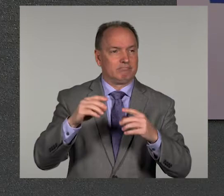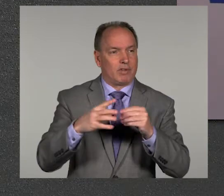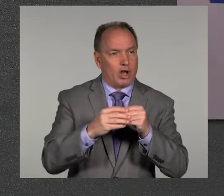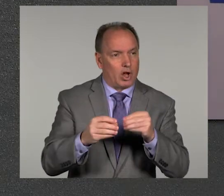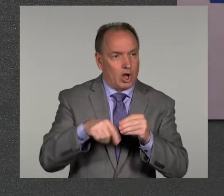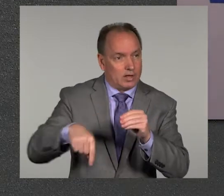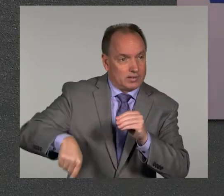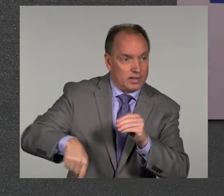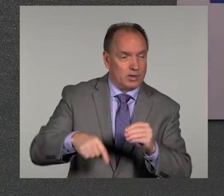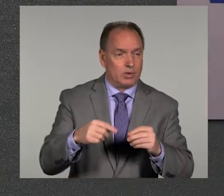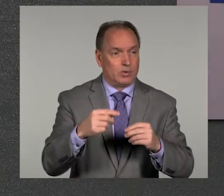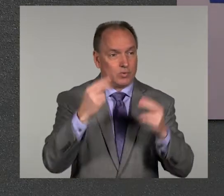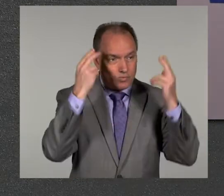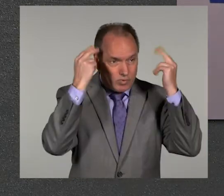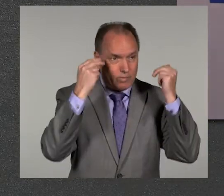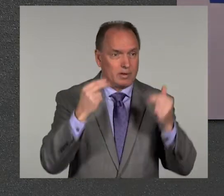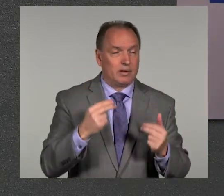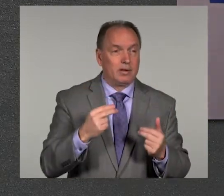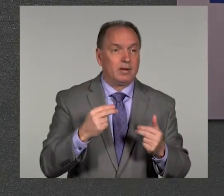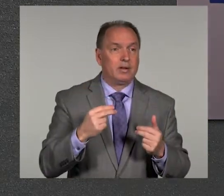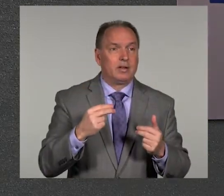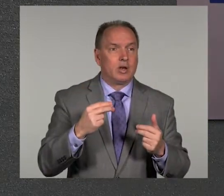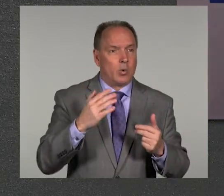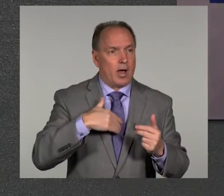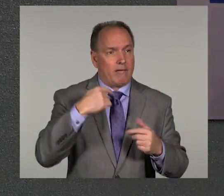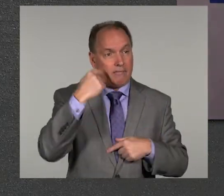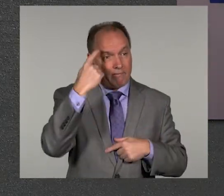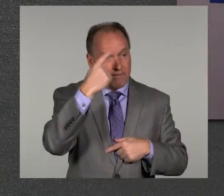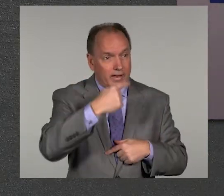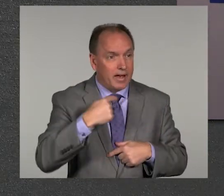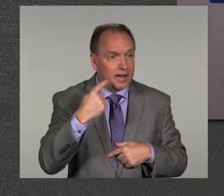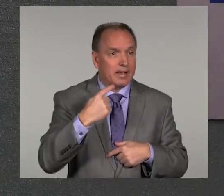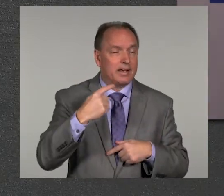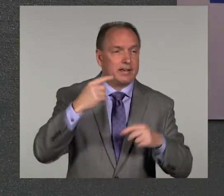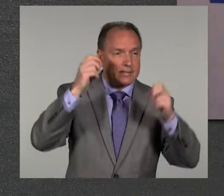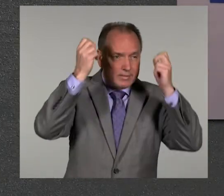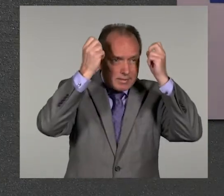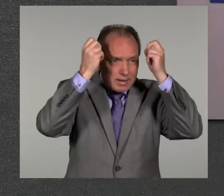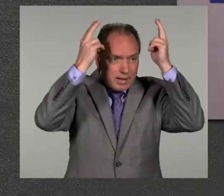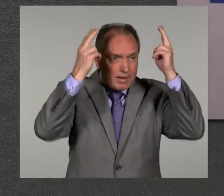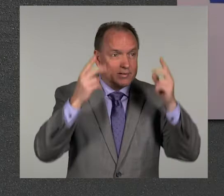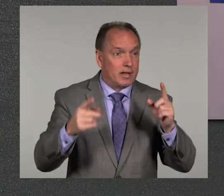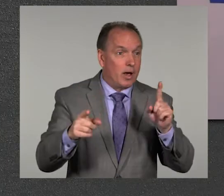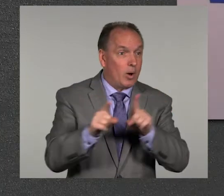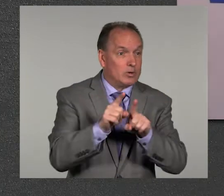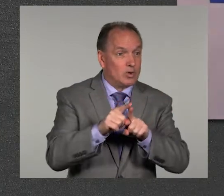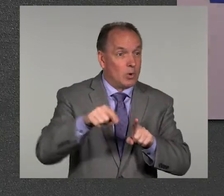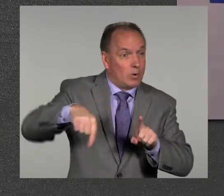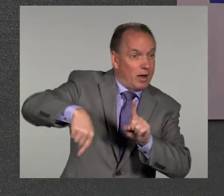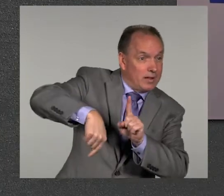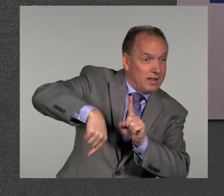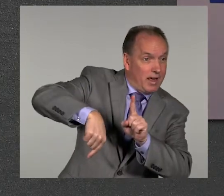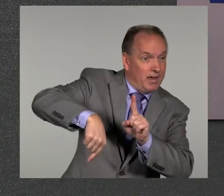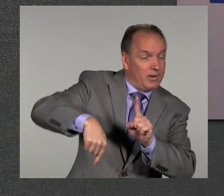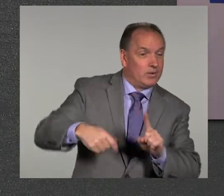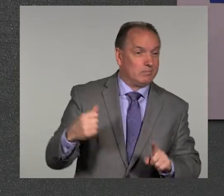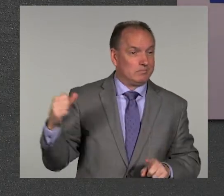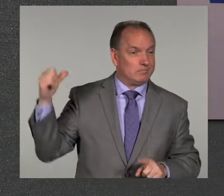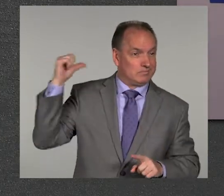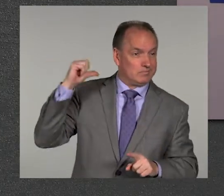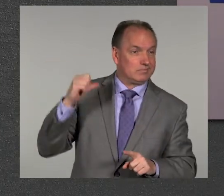rabbit. So our rabbit is gonna have a face, he's gonna have some rabbit ears, and also